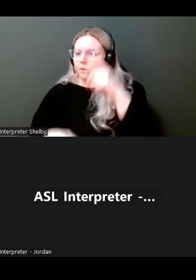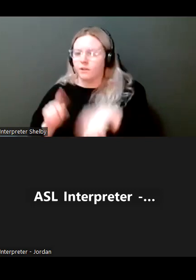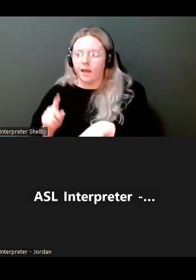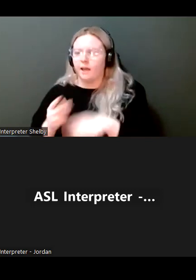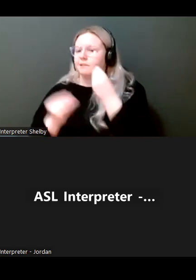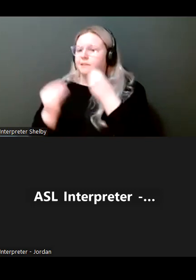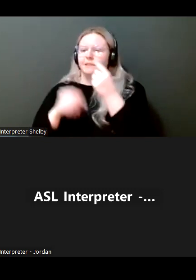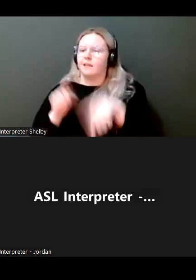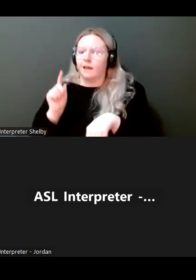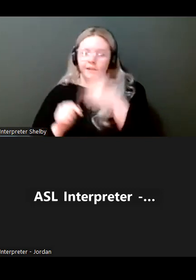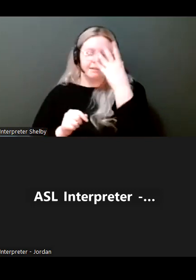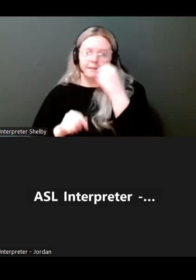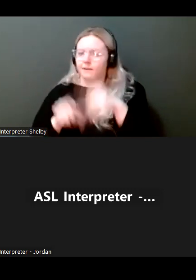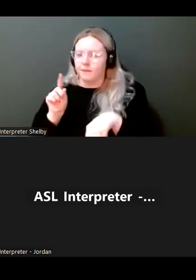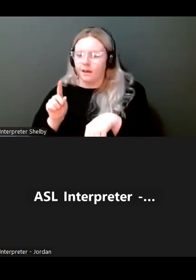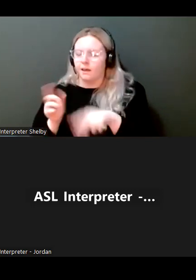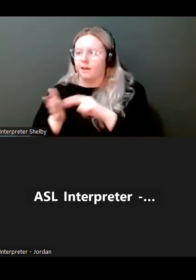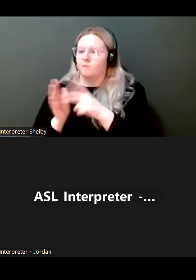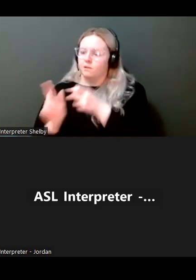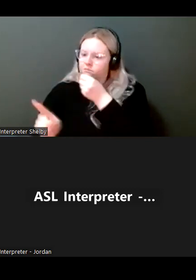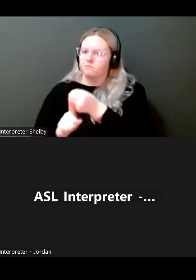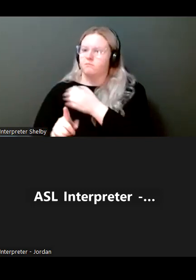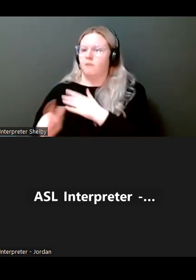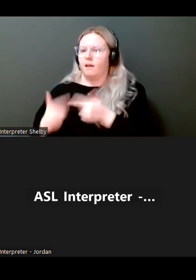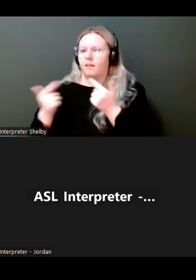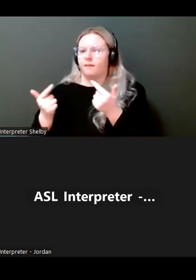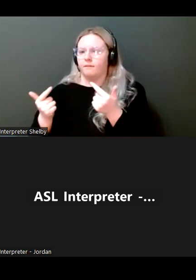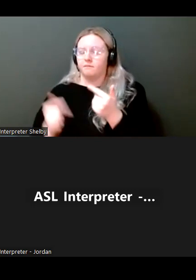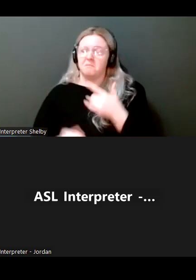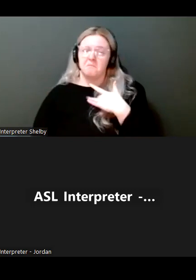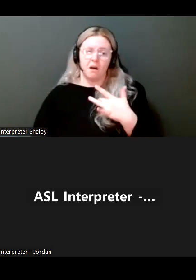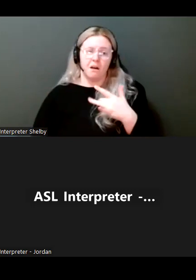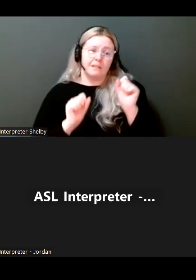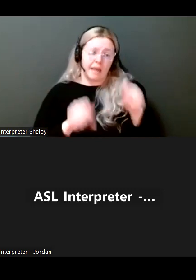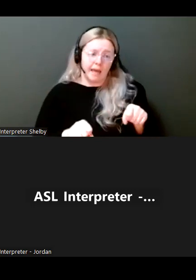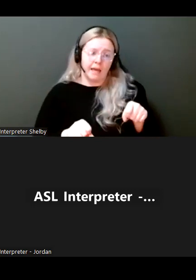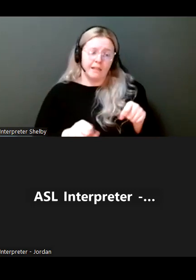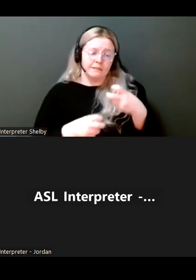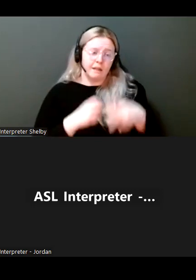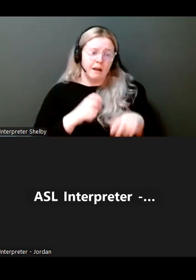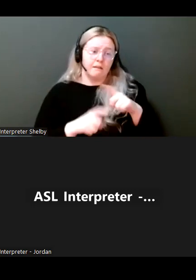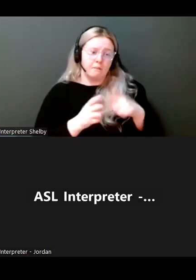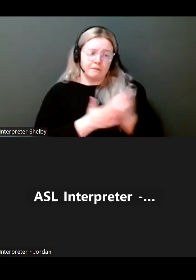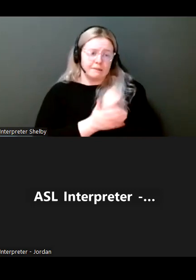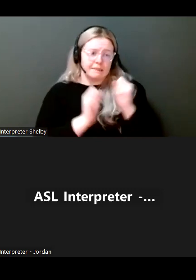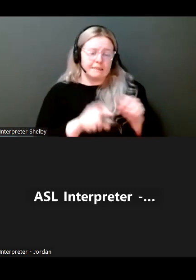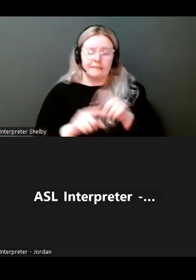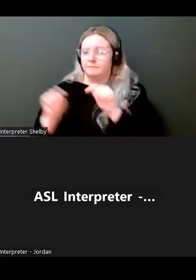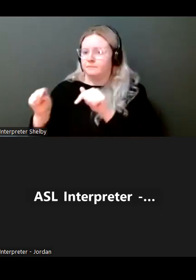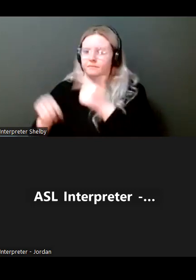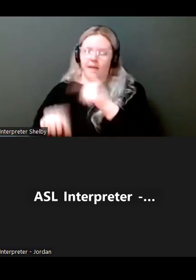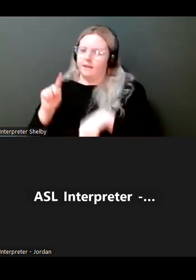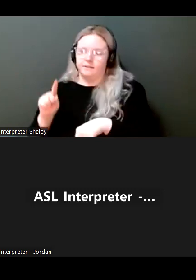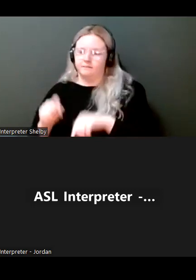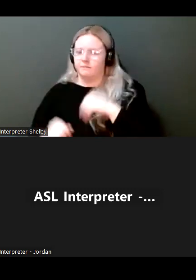generally, maybe generally we're able to do without too much effort. So those type of changes.